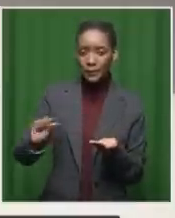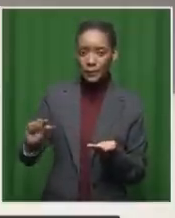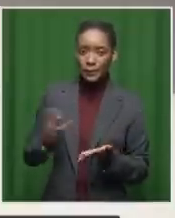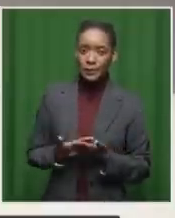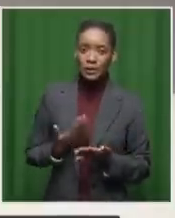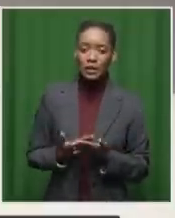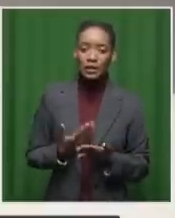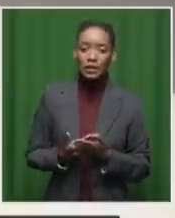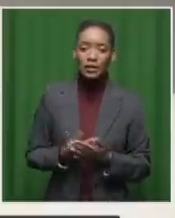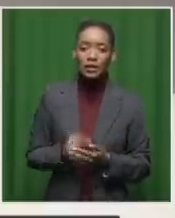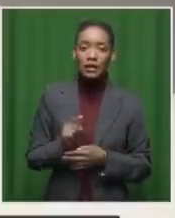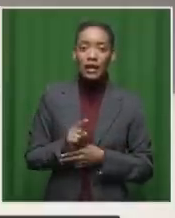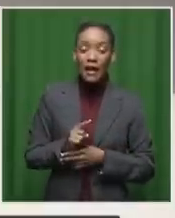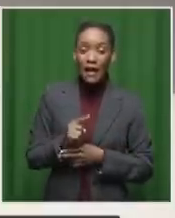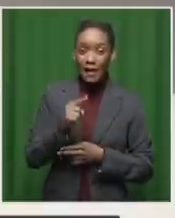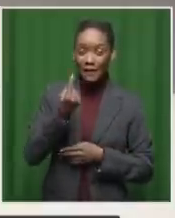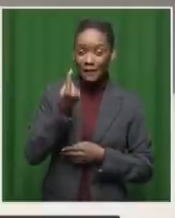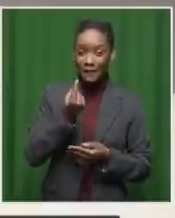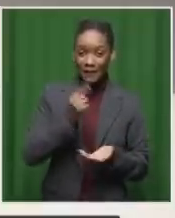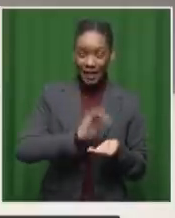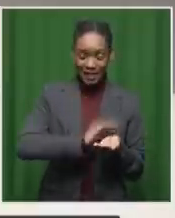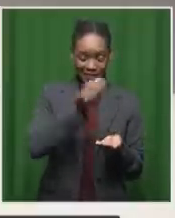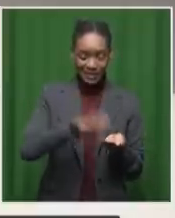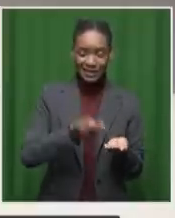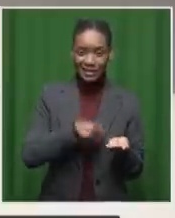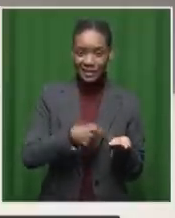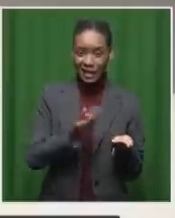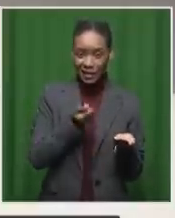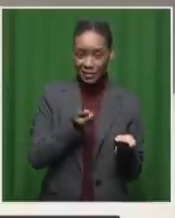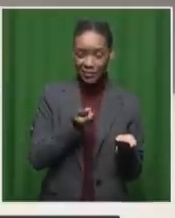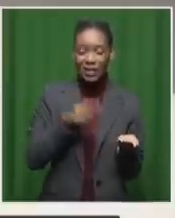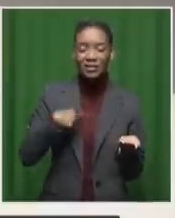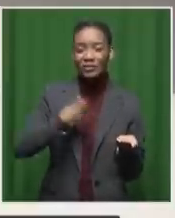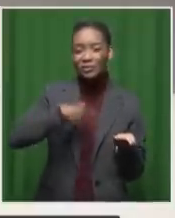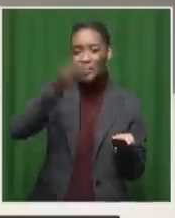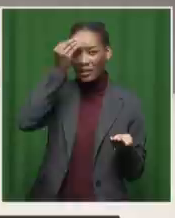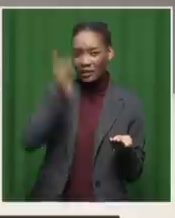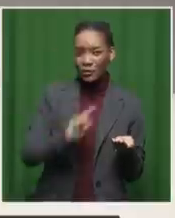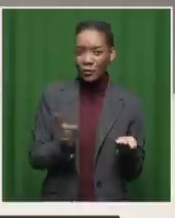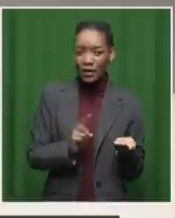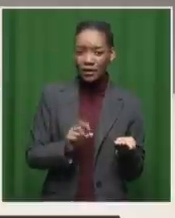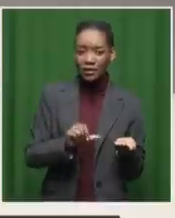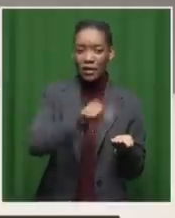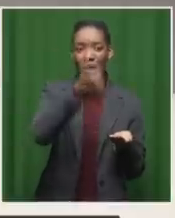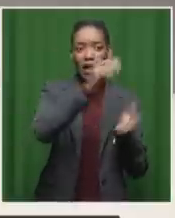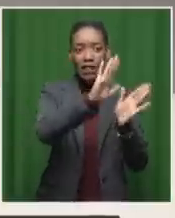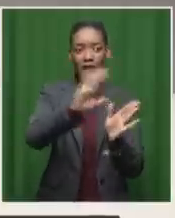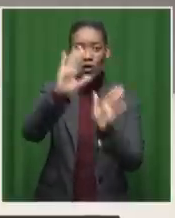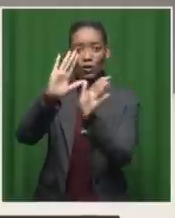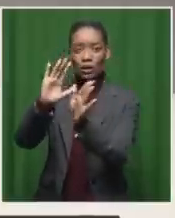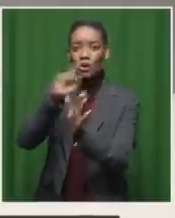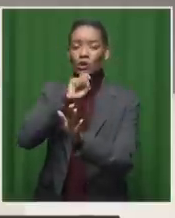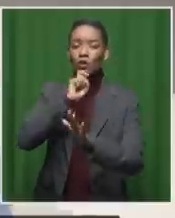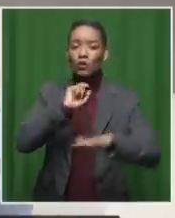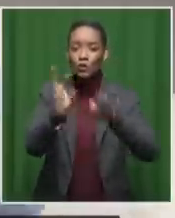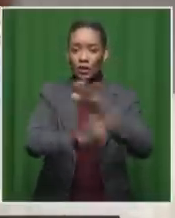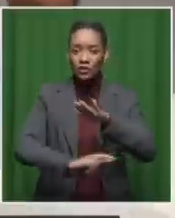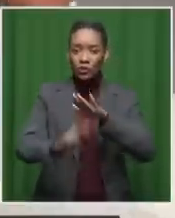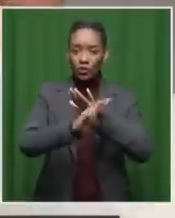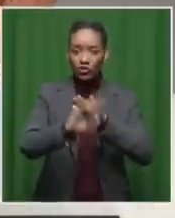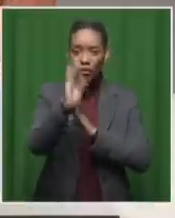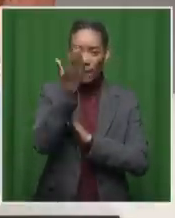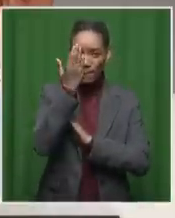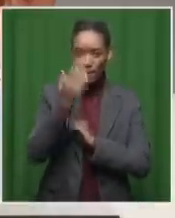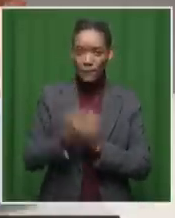first round of pandemic fund, all other continents came with a regional approach. You have